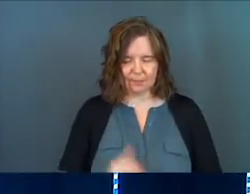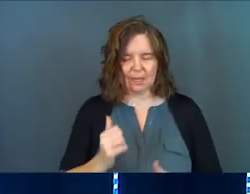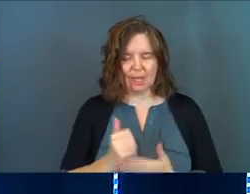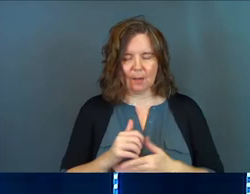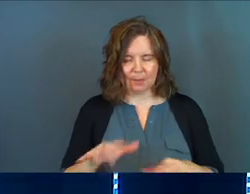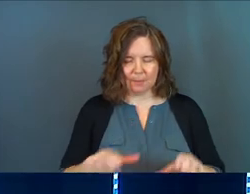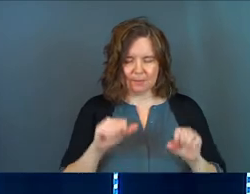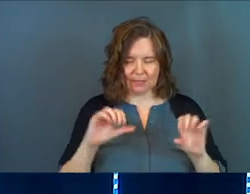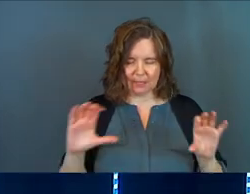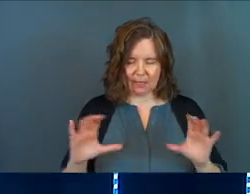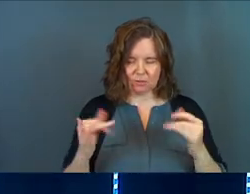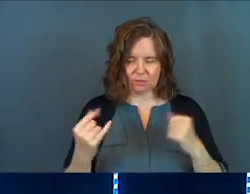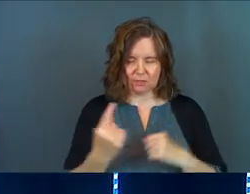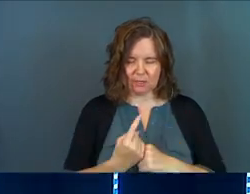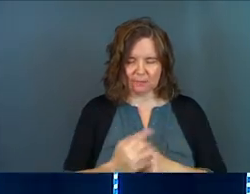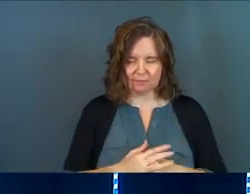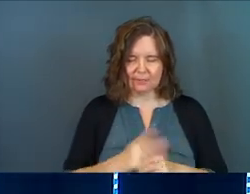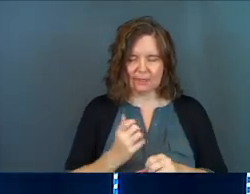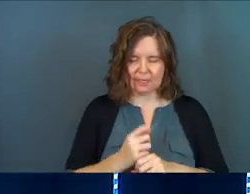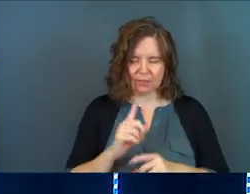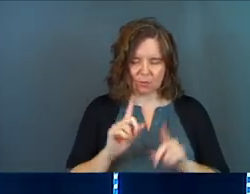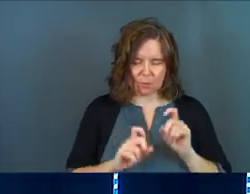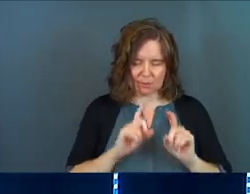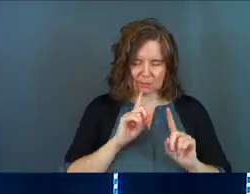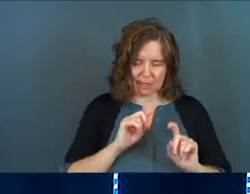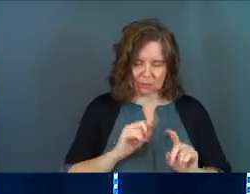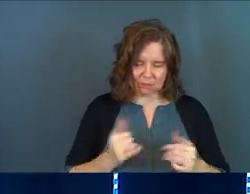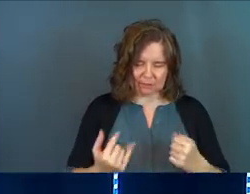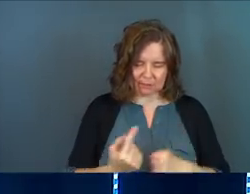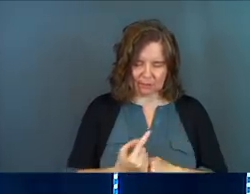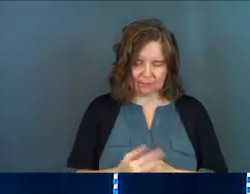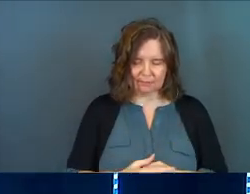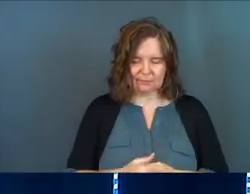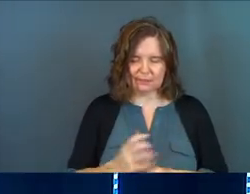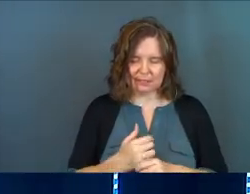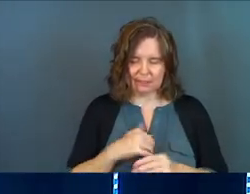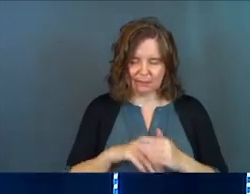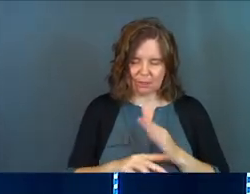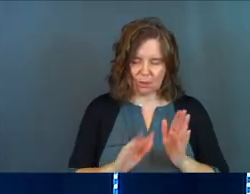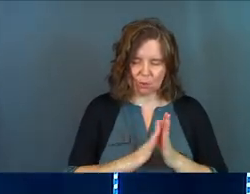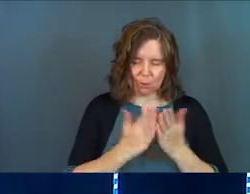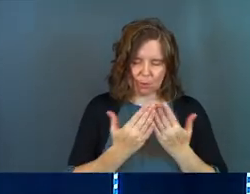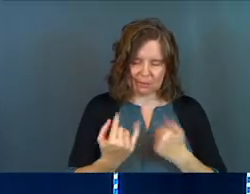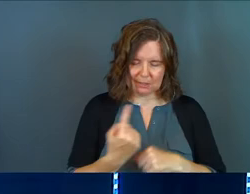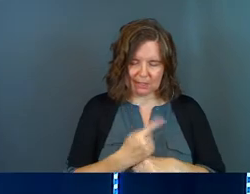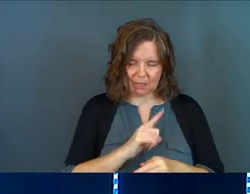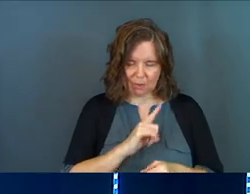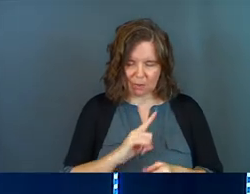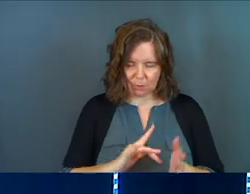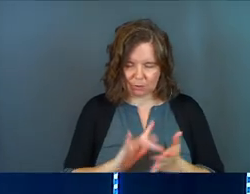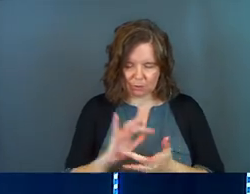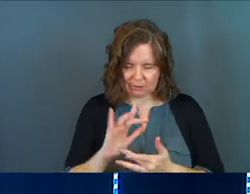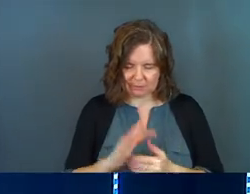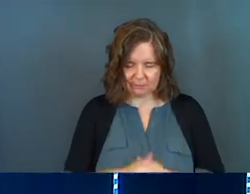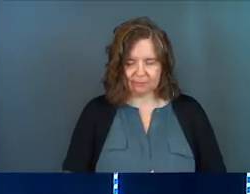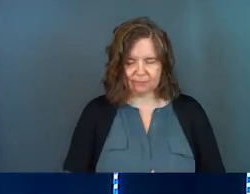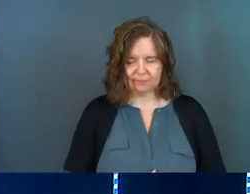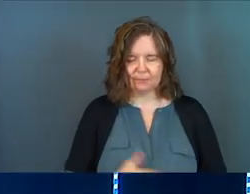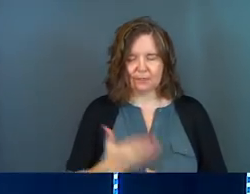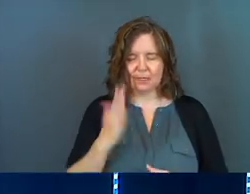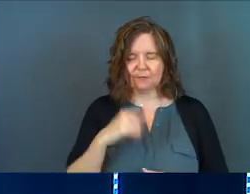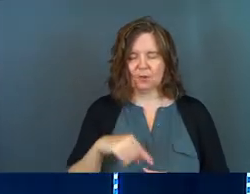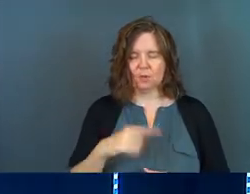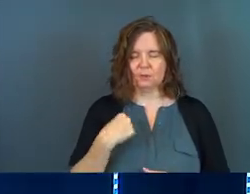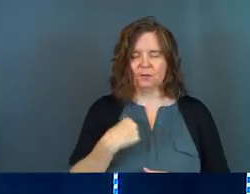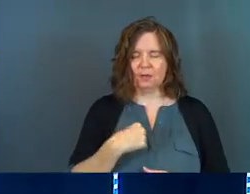Help them to take action today. Get their questions answered today. Get them in your word today, Lord Jesus. And God,